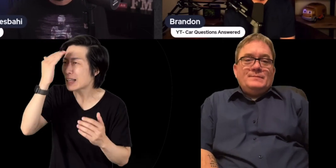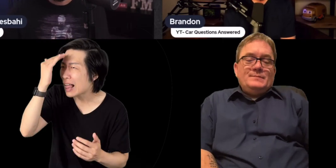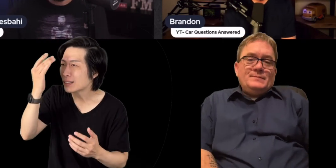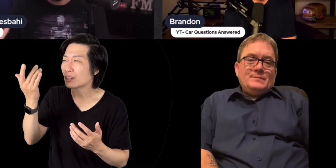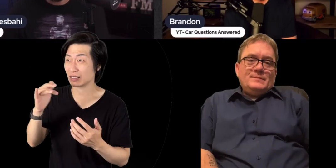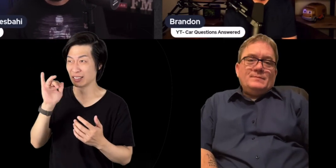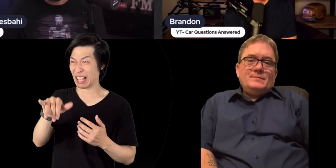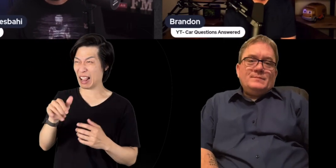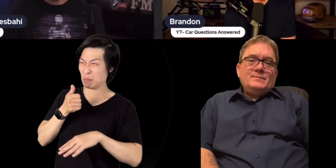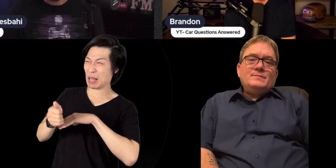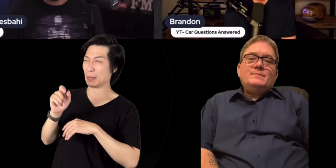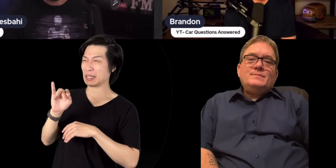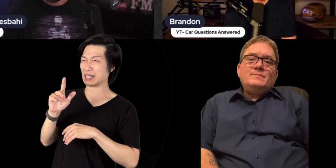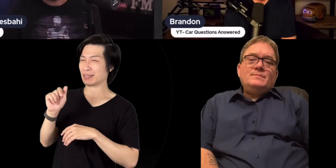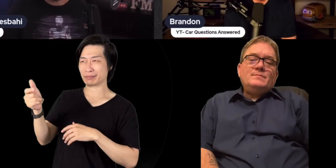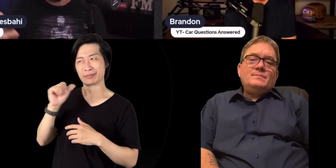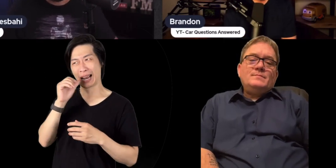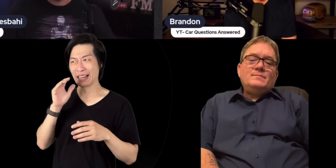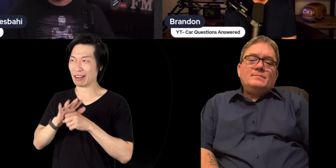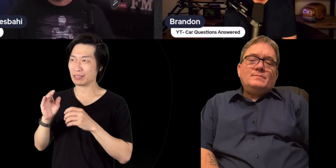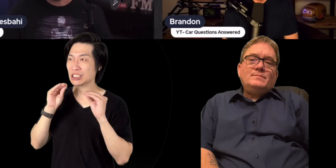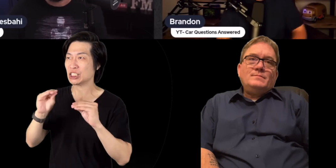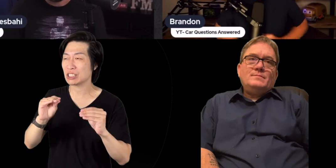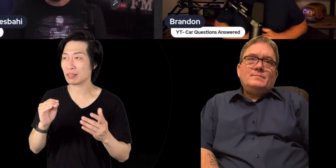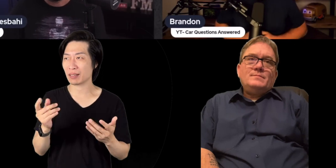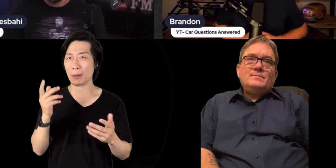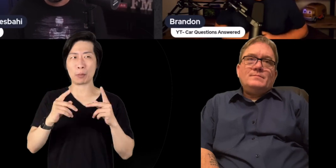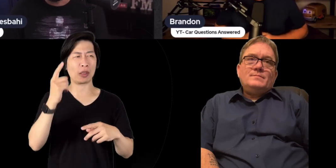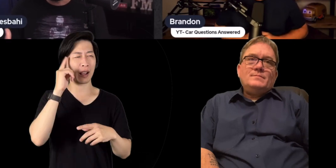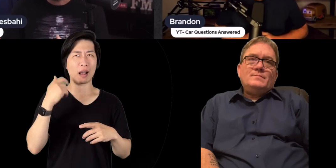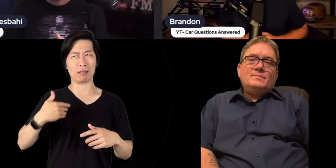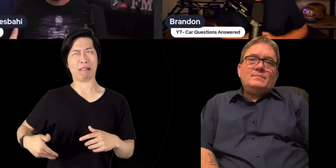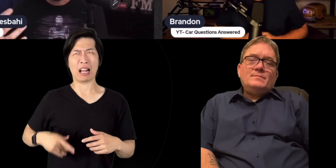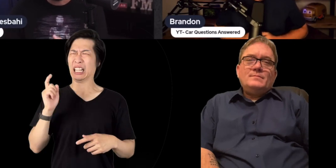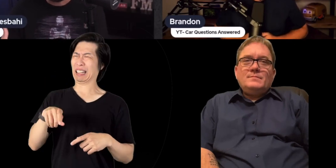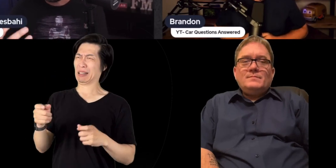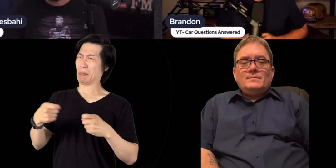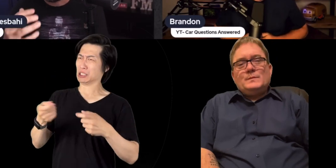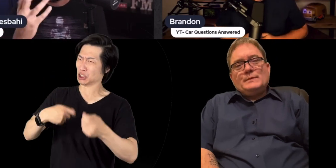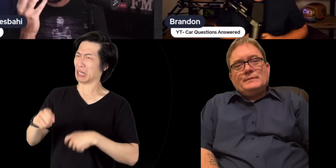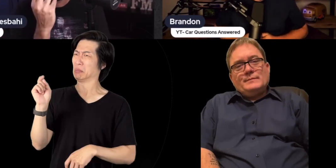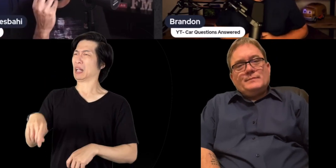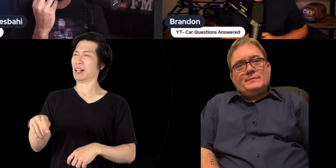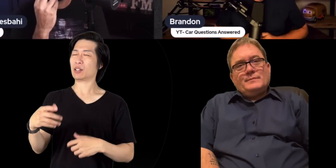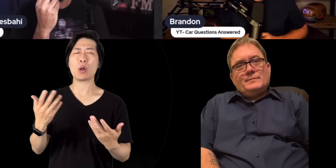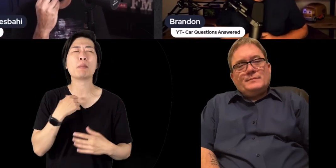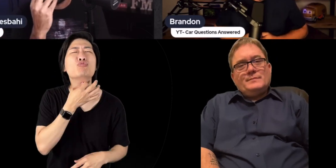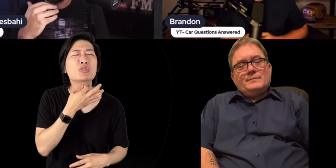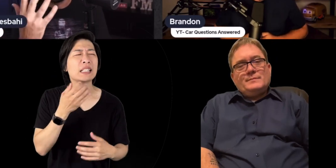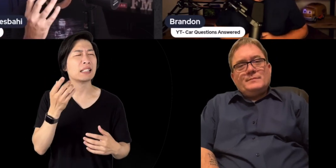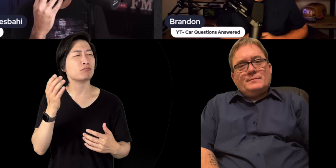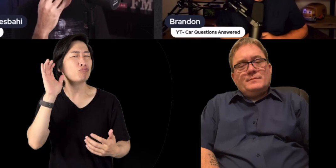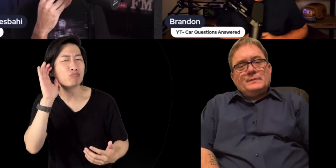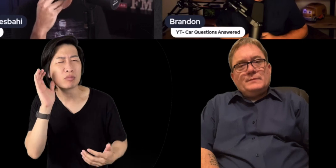this is what it is, and then folks intuitively saying, well, you probably need to replace the battery, or was there something else that like I'm just curious to hear